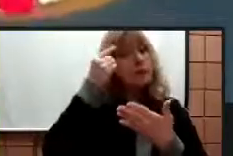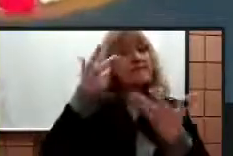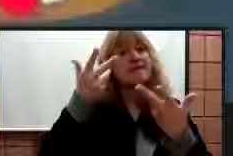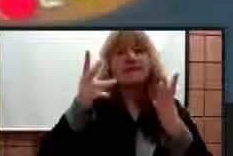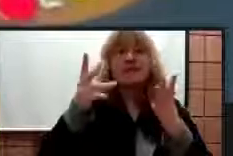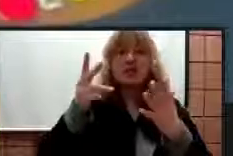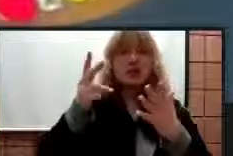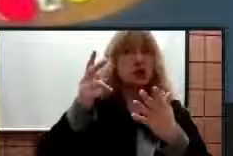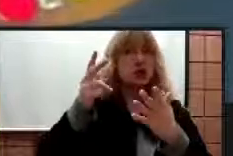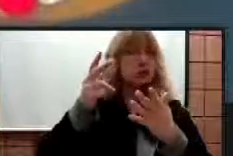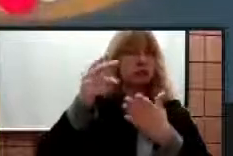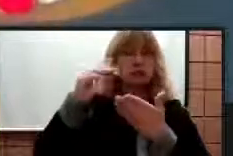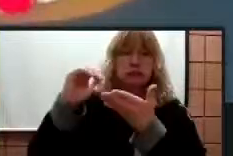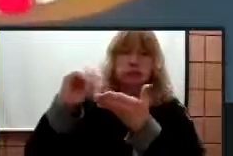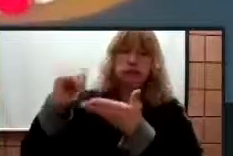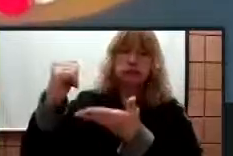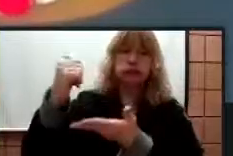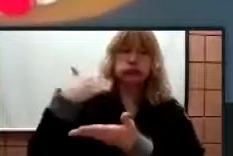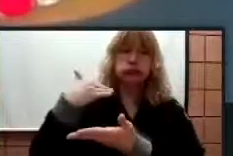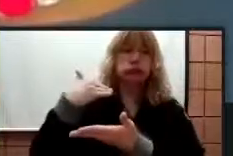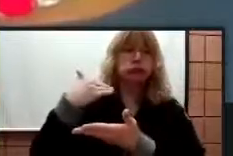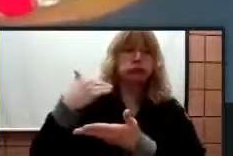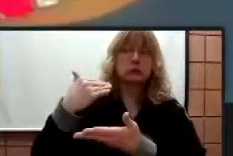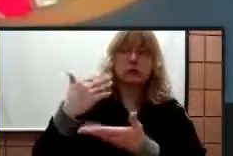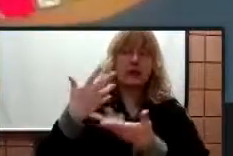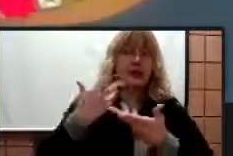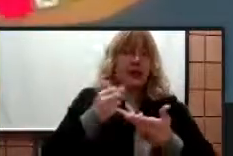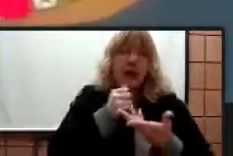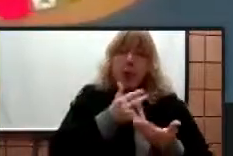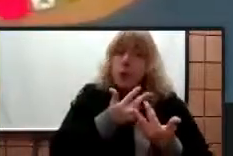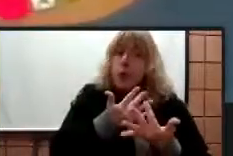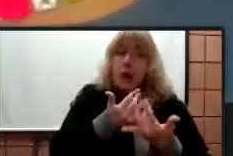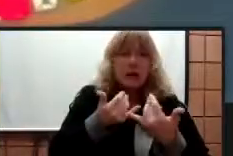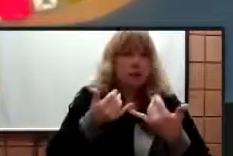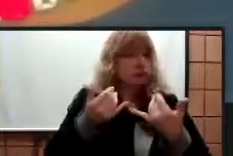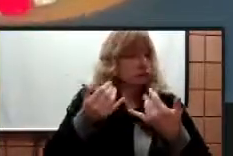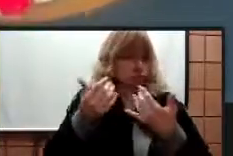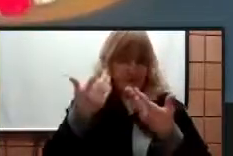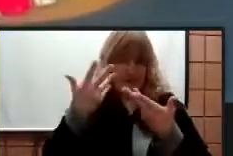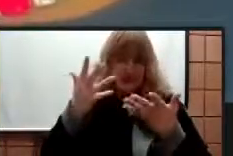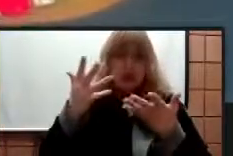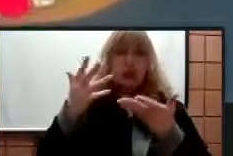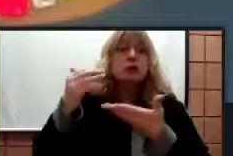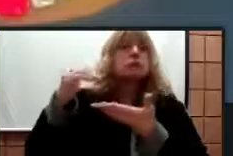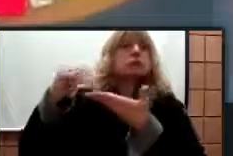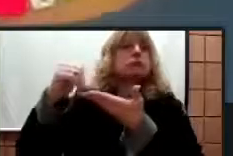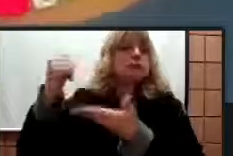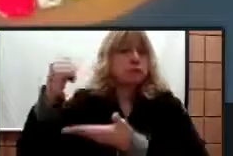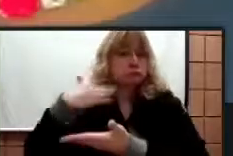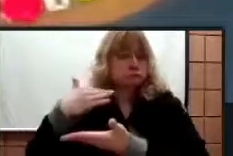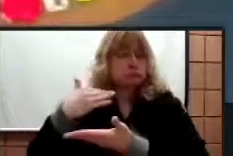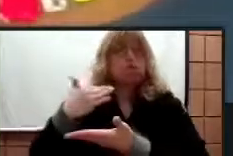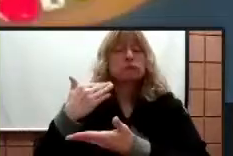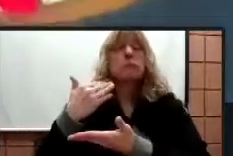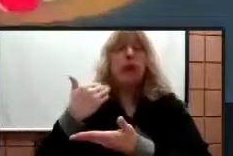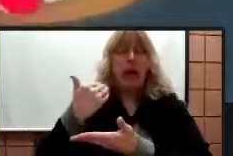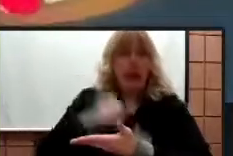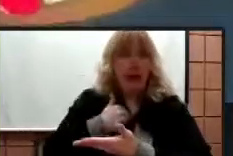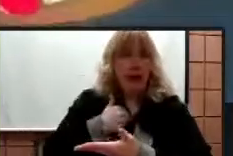they've already sent it. They're not waiting on anything. Those monies were supposed to be appropriated to our